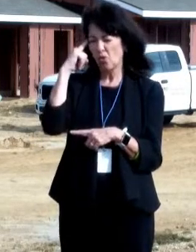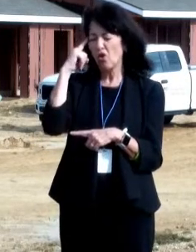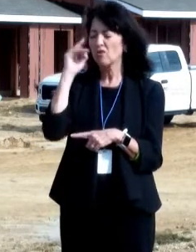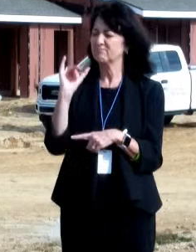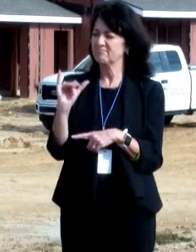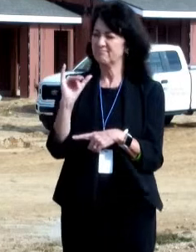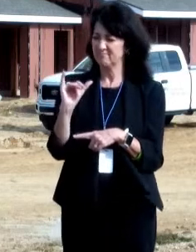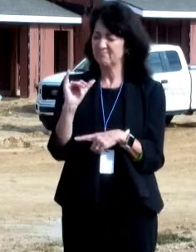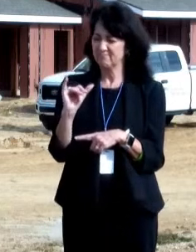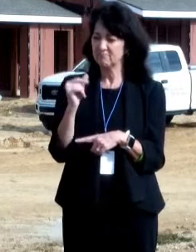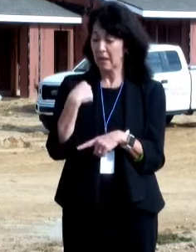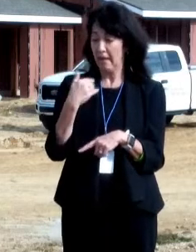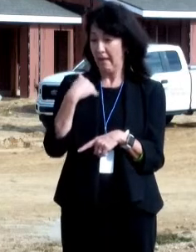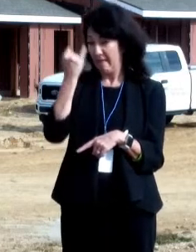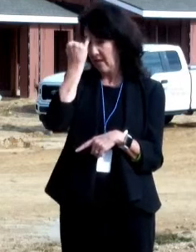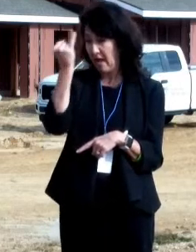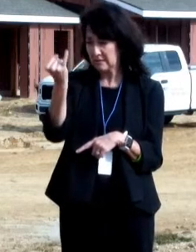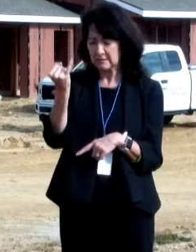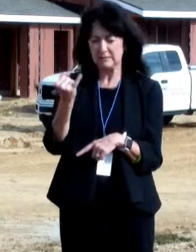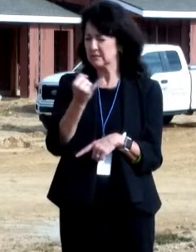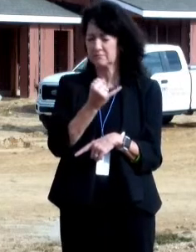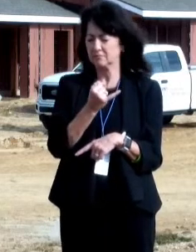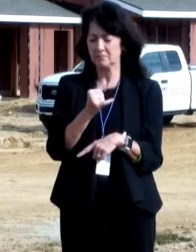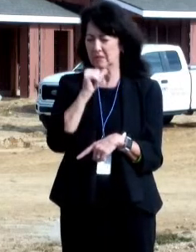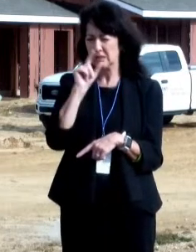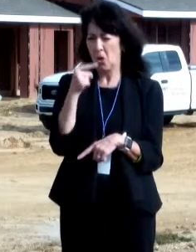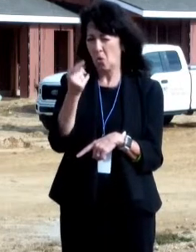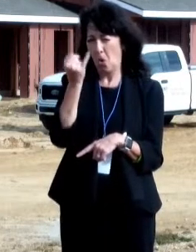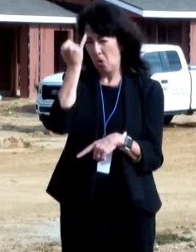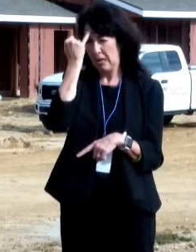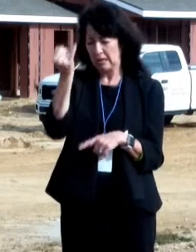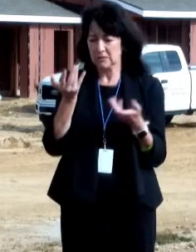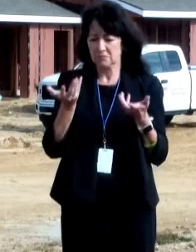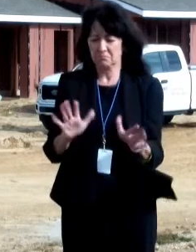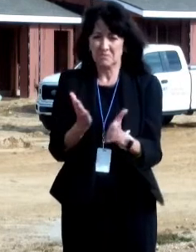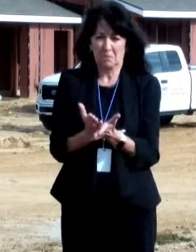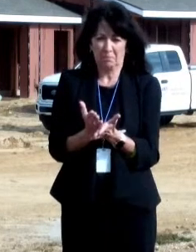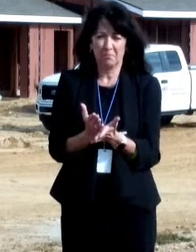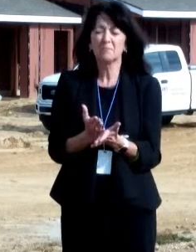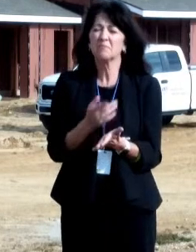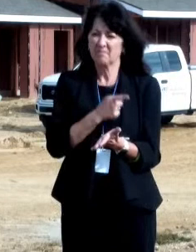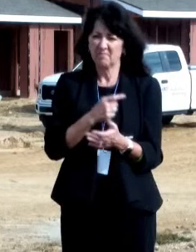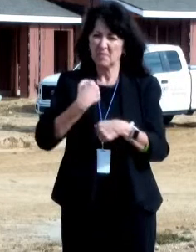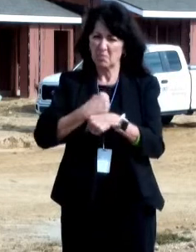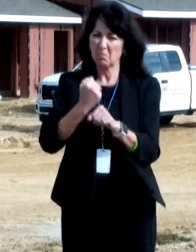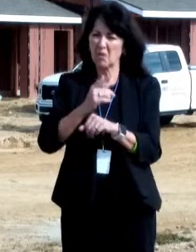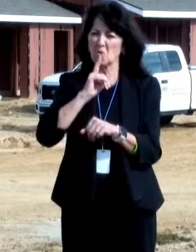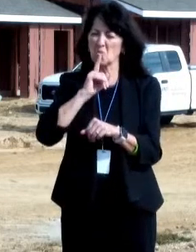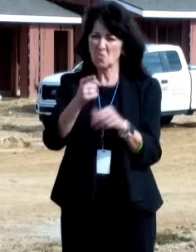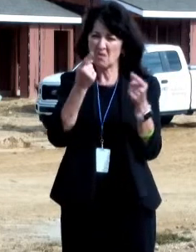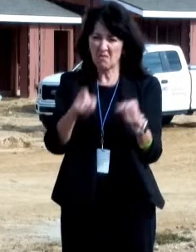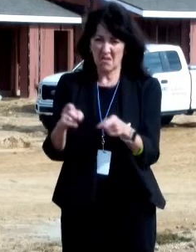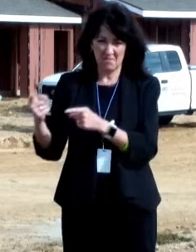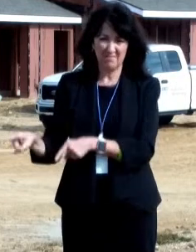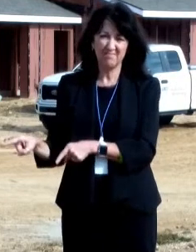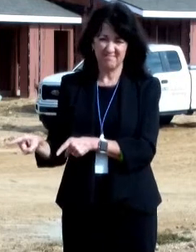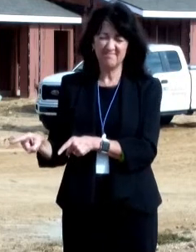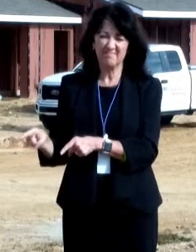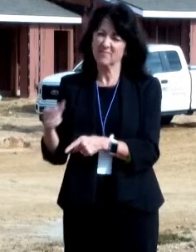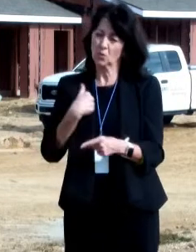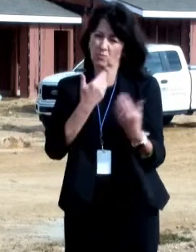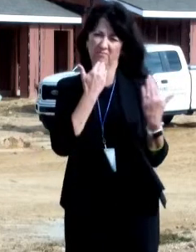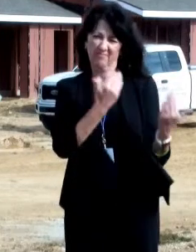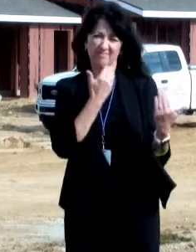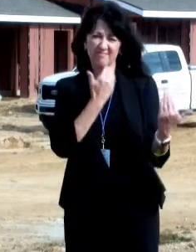vision. You took it further than a vision. You made it a reality. And we thank you for that. And we